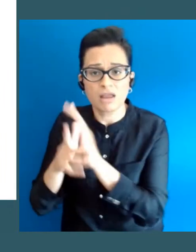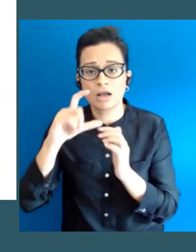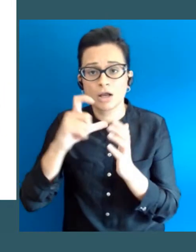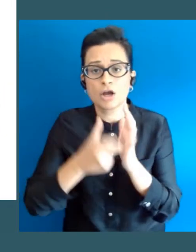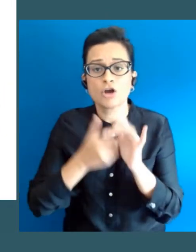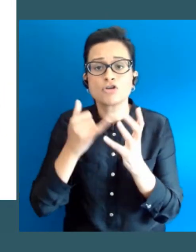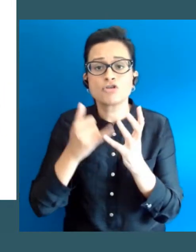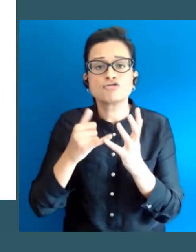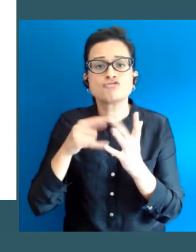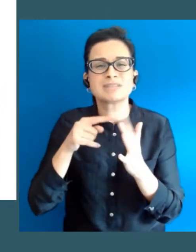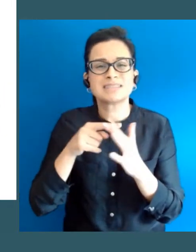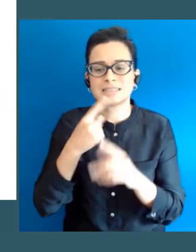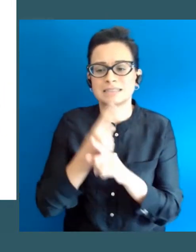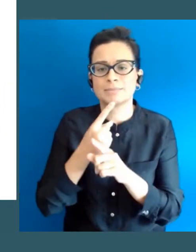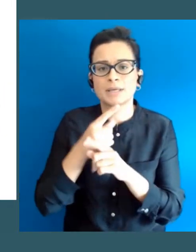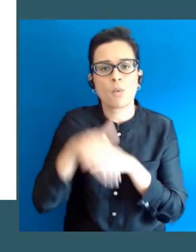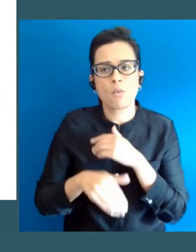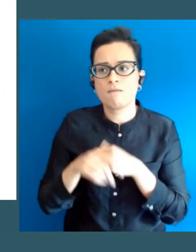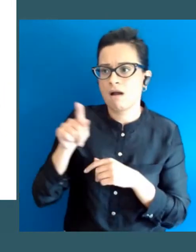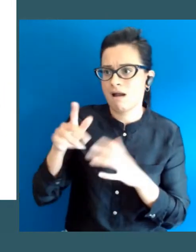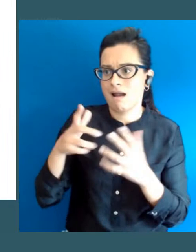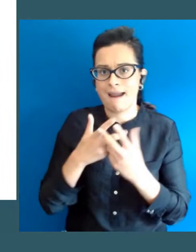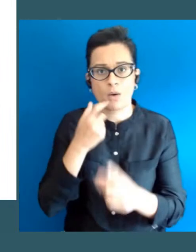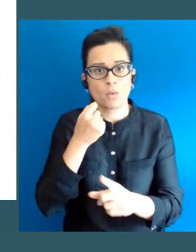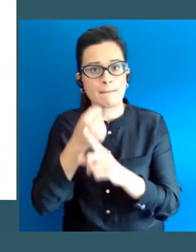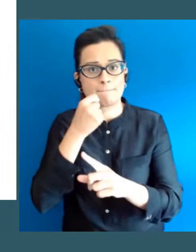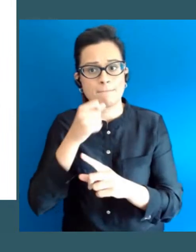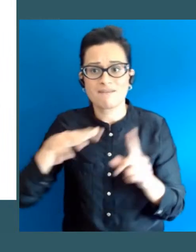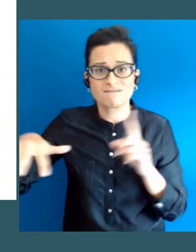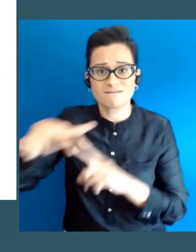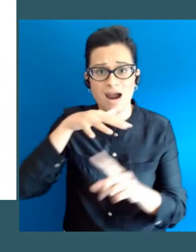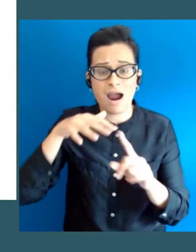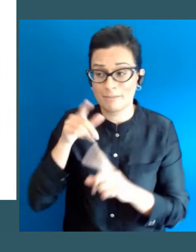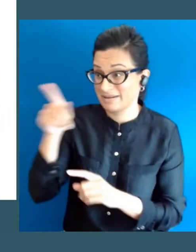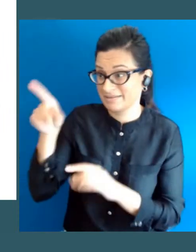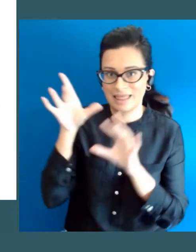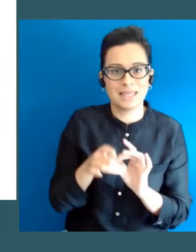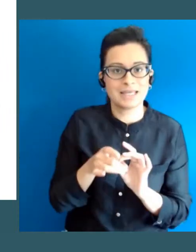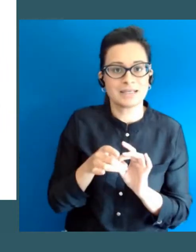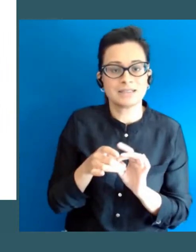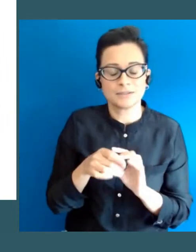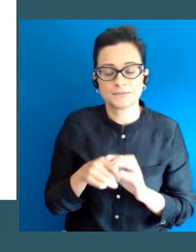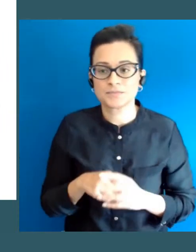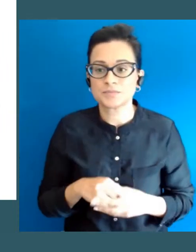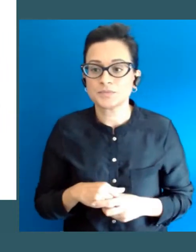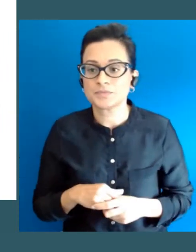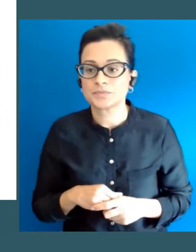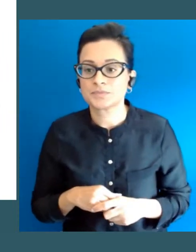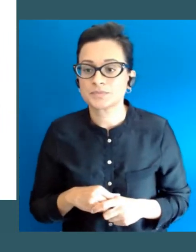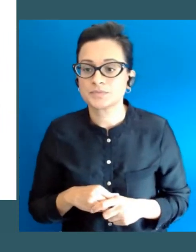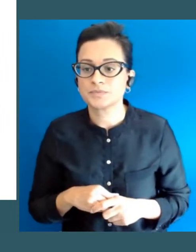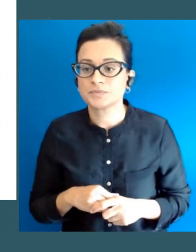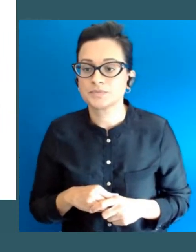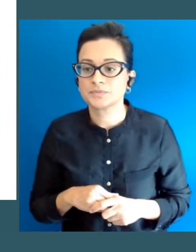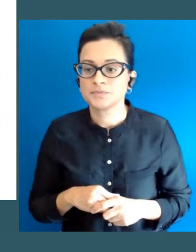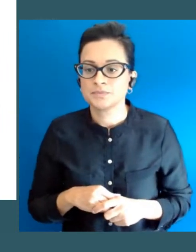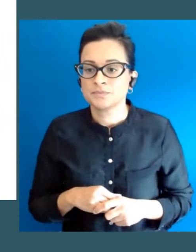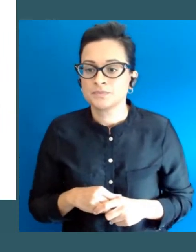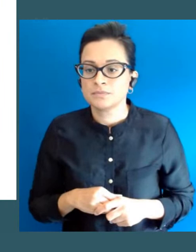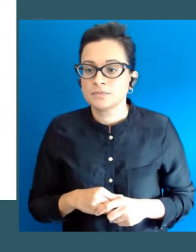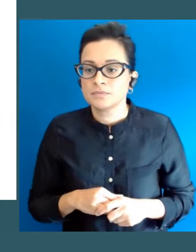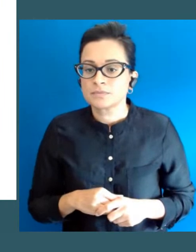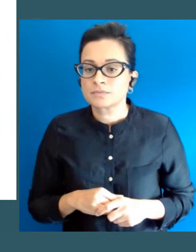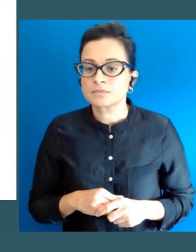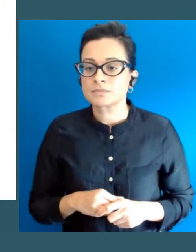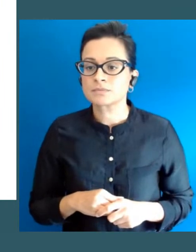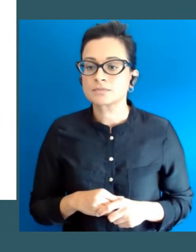speaking about how it impacts on the family and the individual, that will bring all that to life.